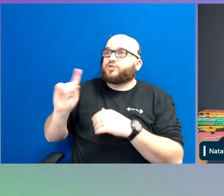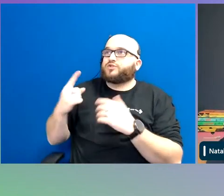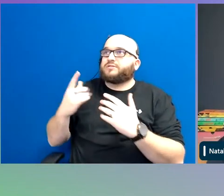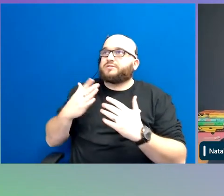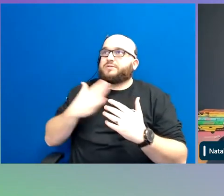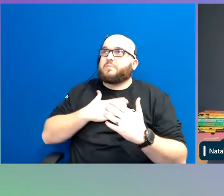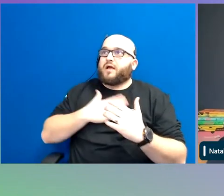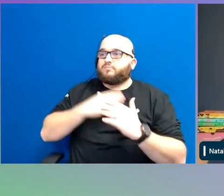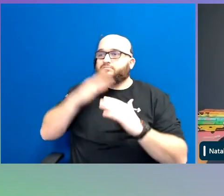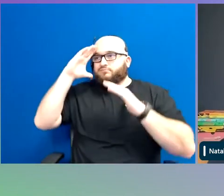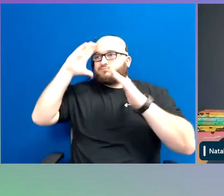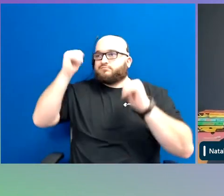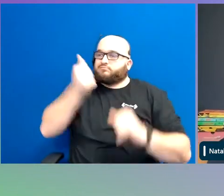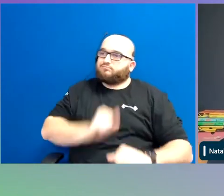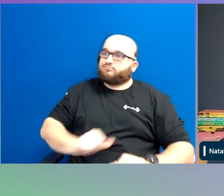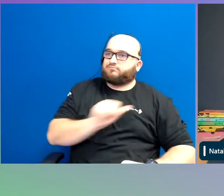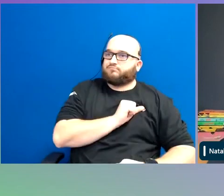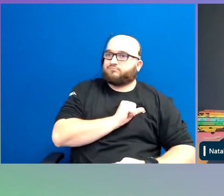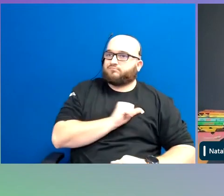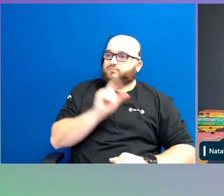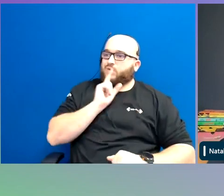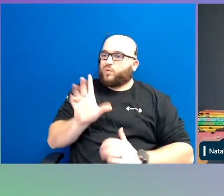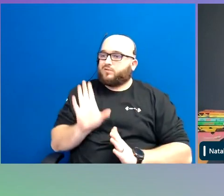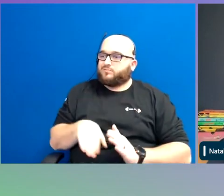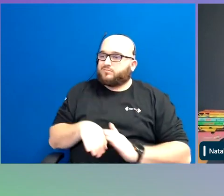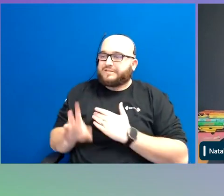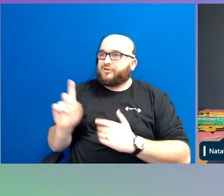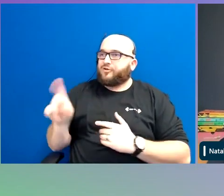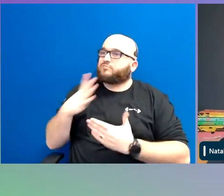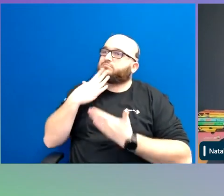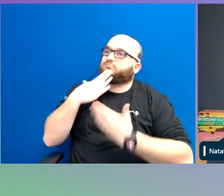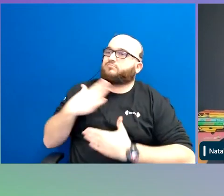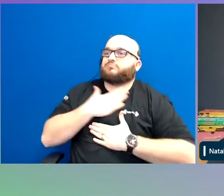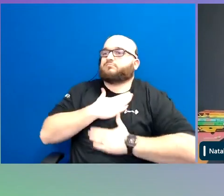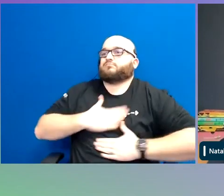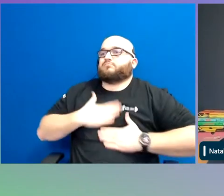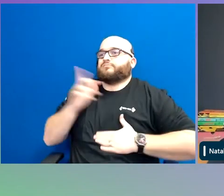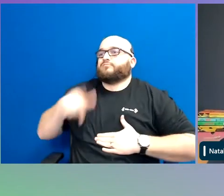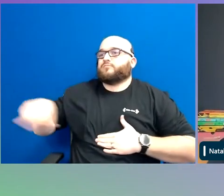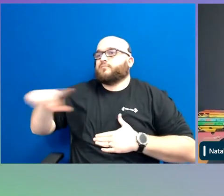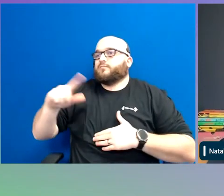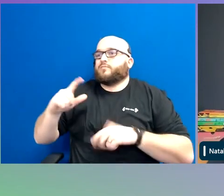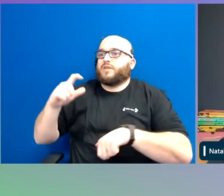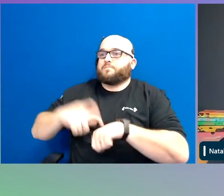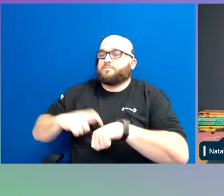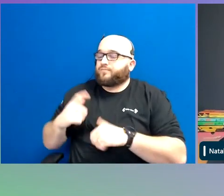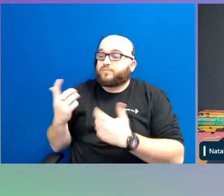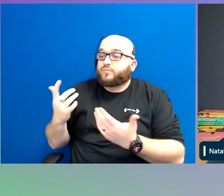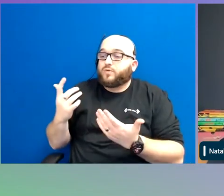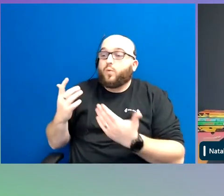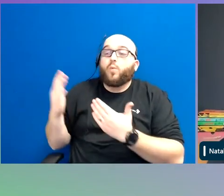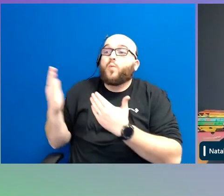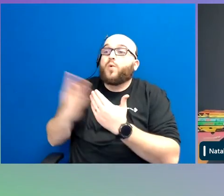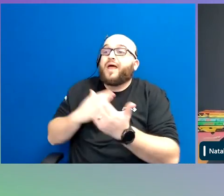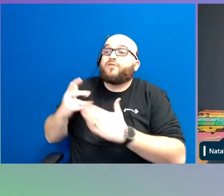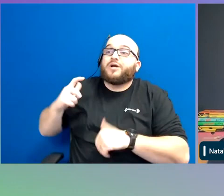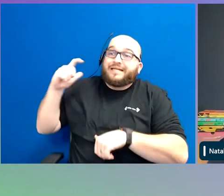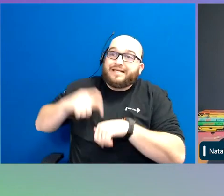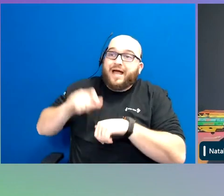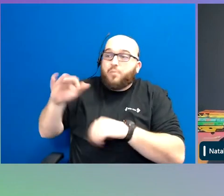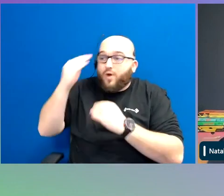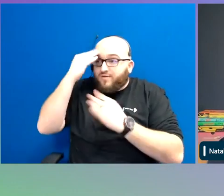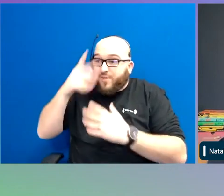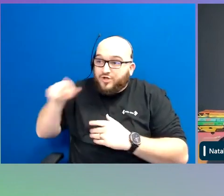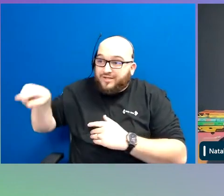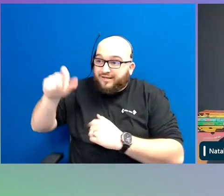this with, is just like grateful and appreciative, and whatever time or insight someone's able to